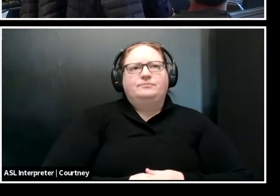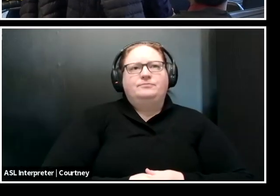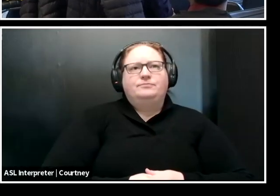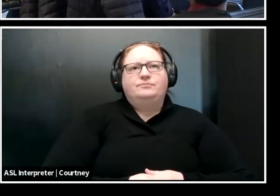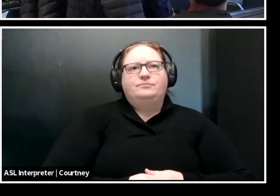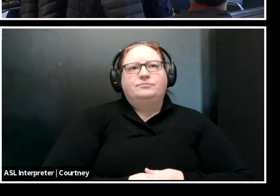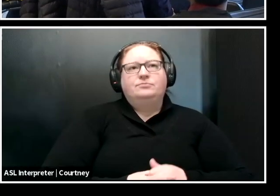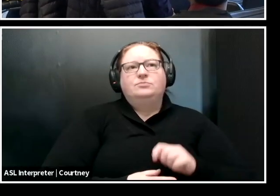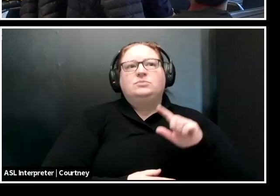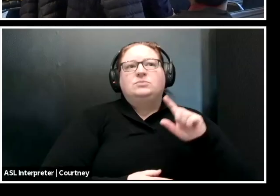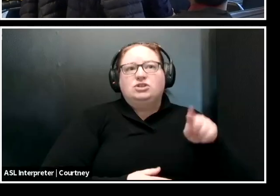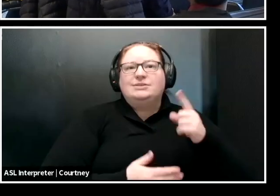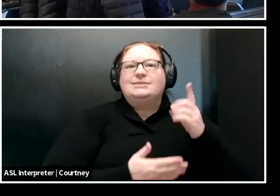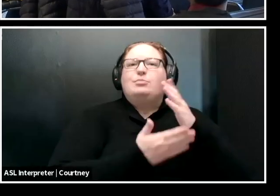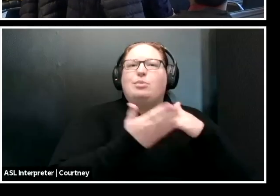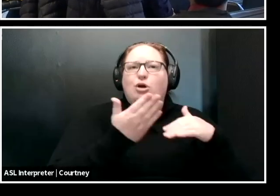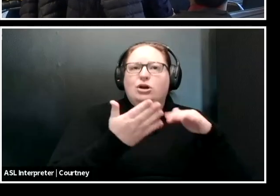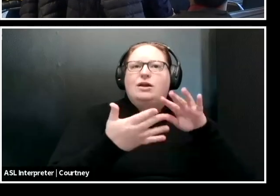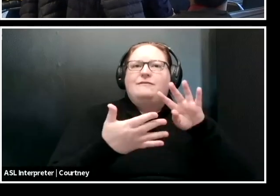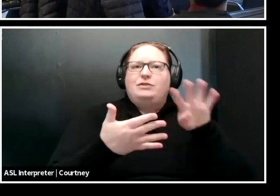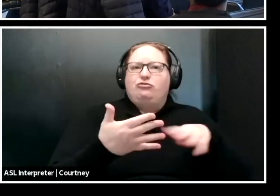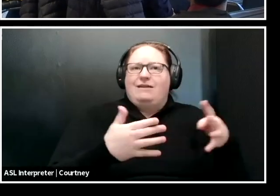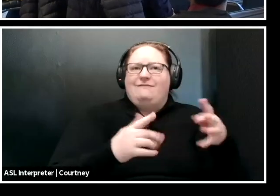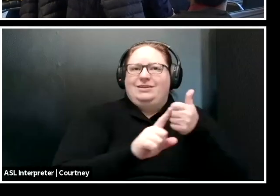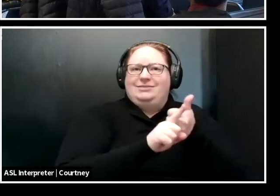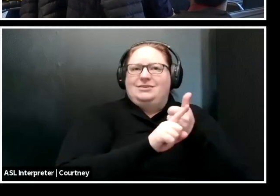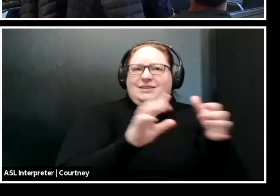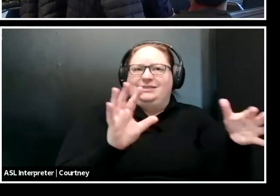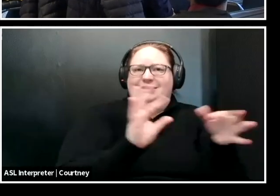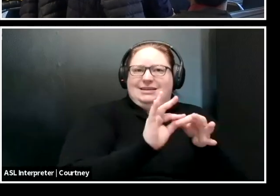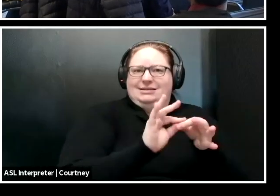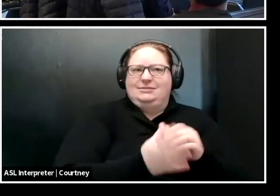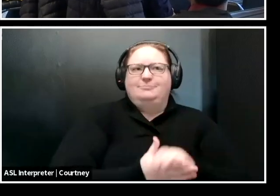is connected. So as we see,